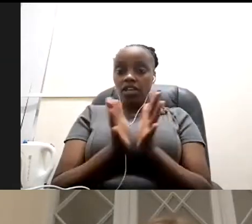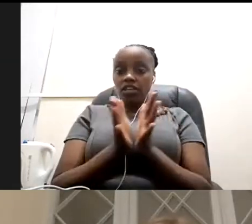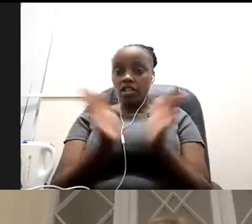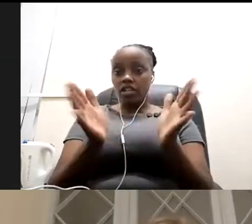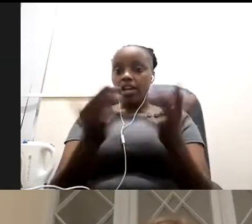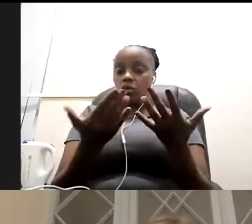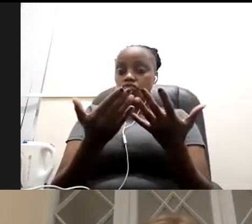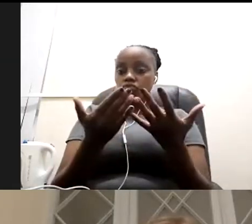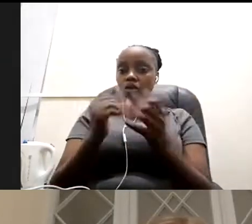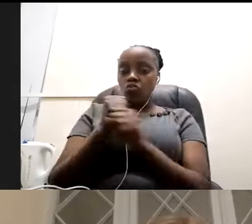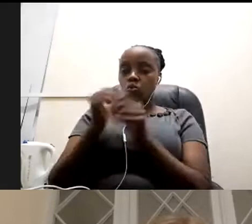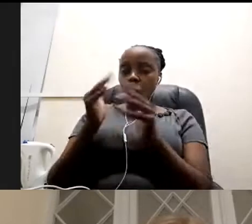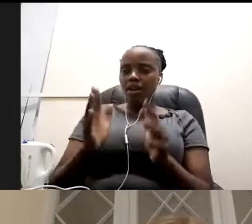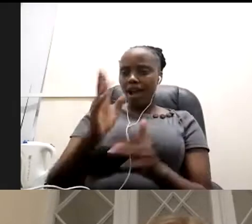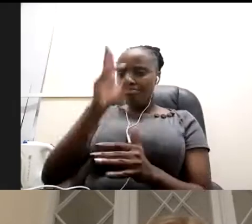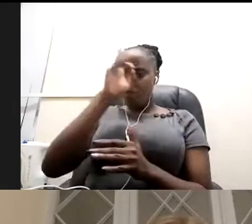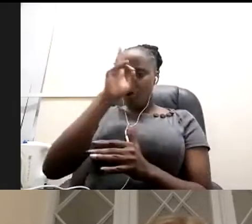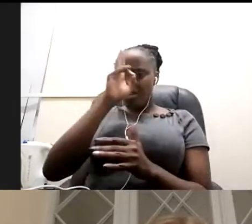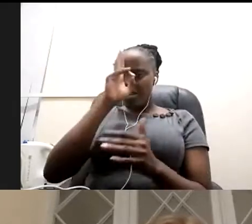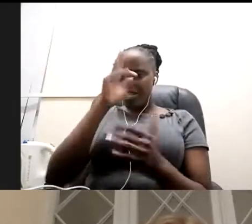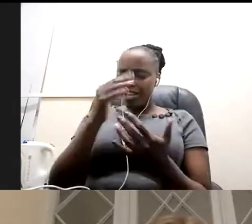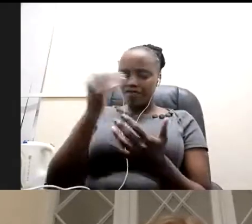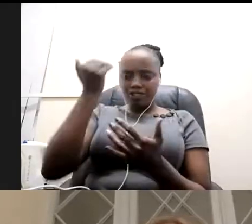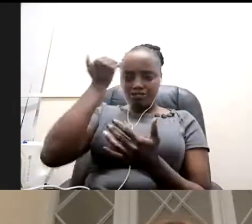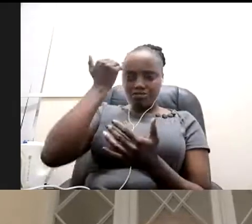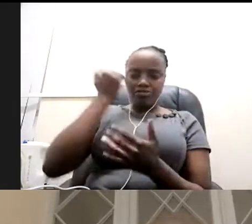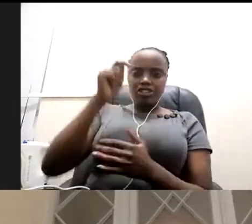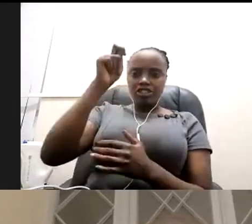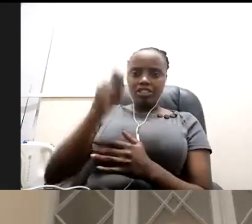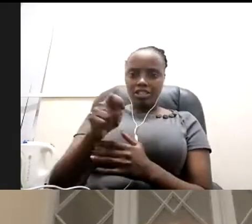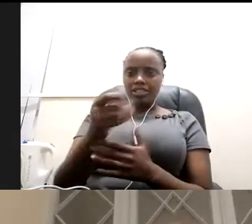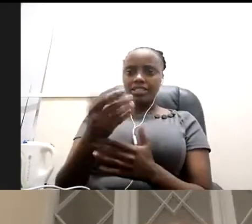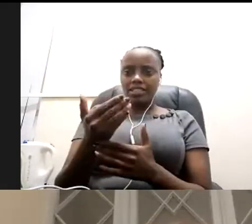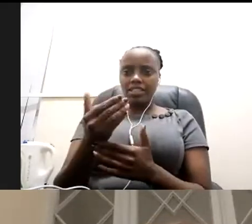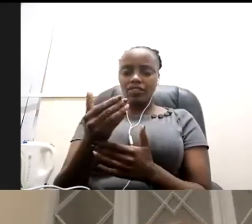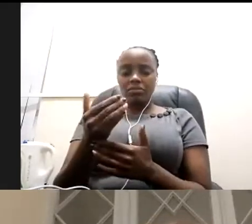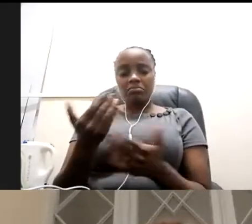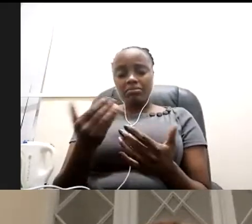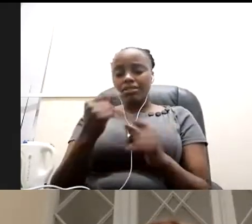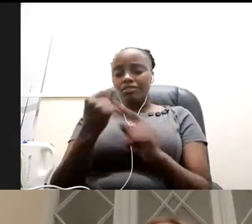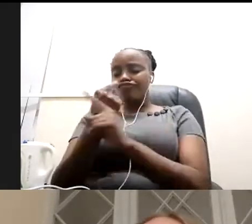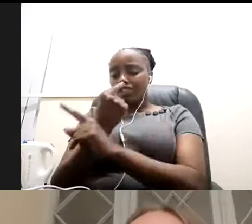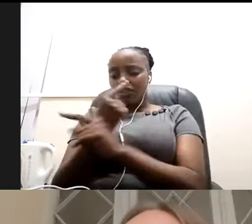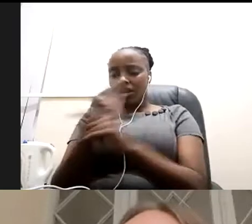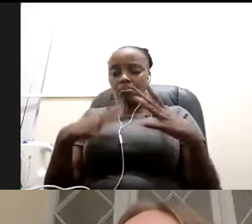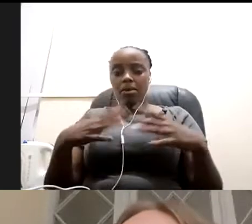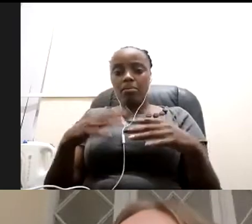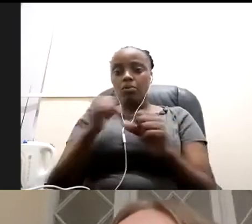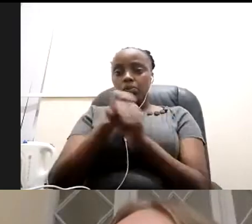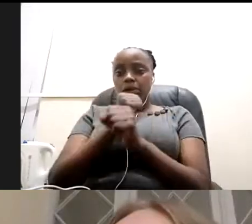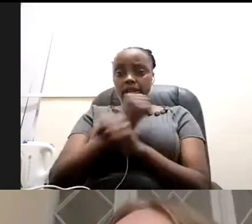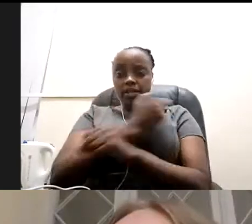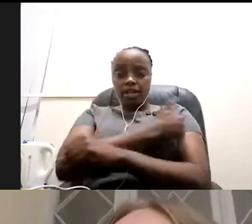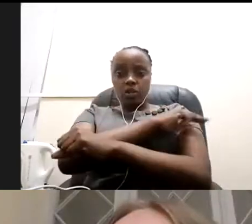employees, police, judges, health workers, etc., in relation to the